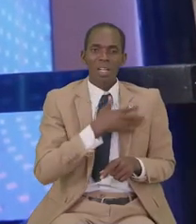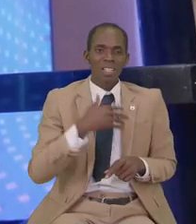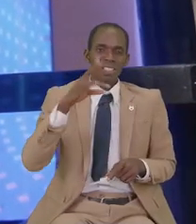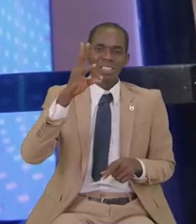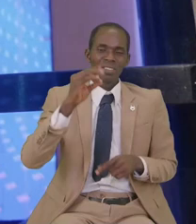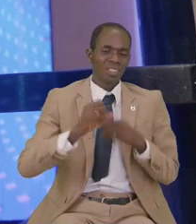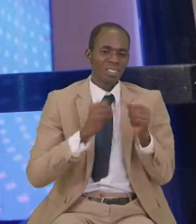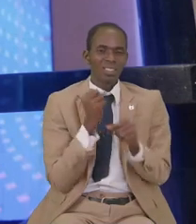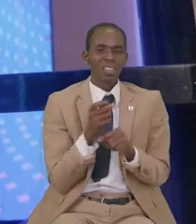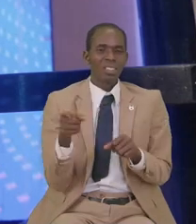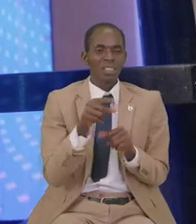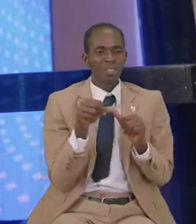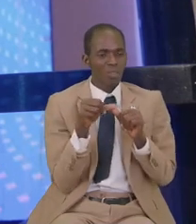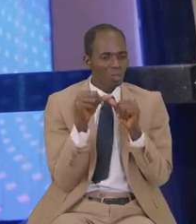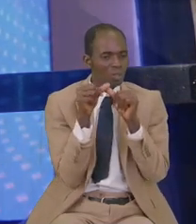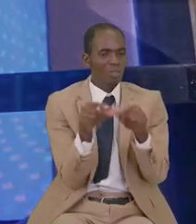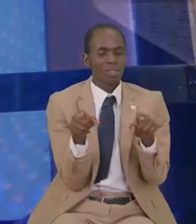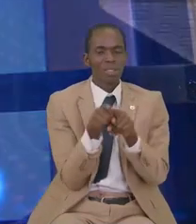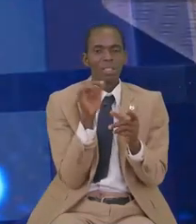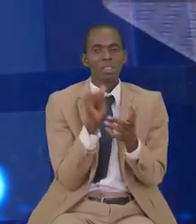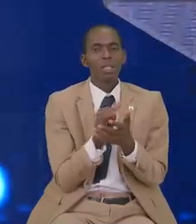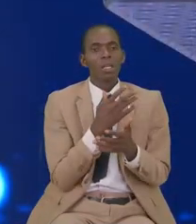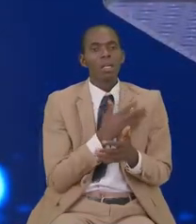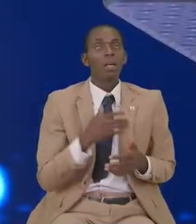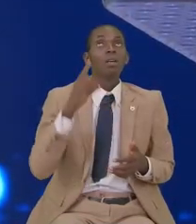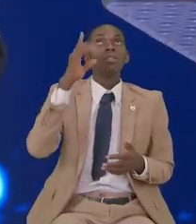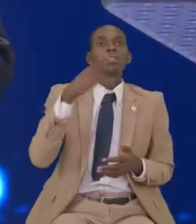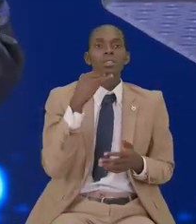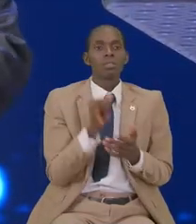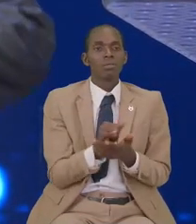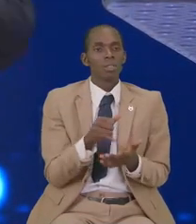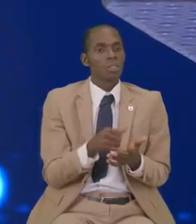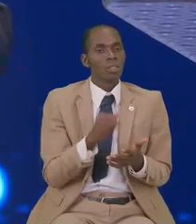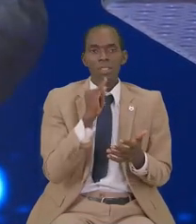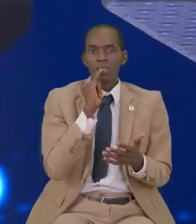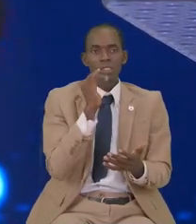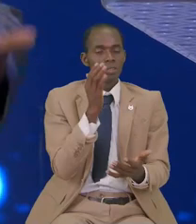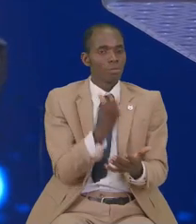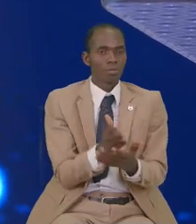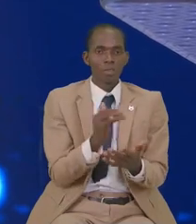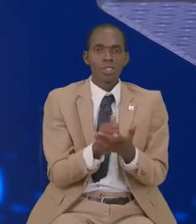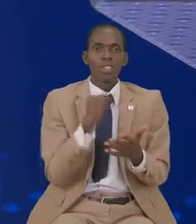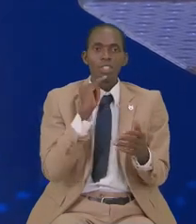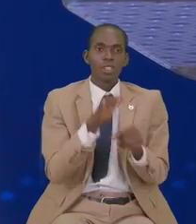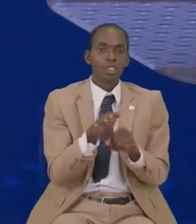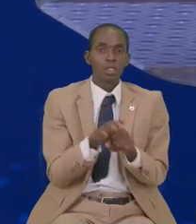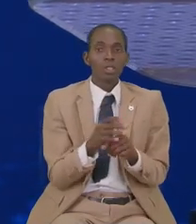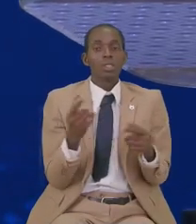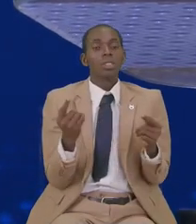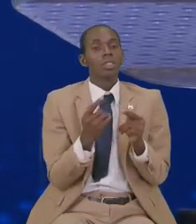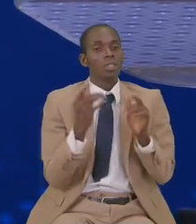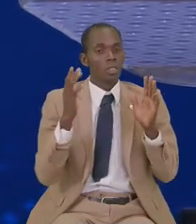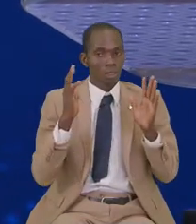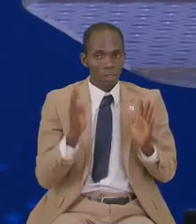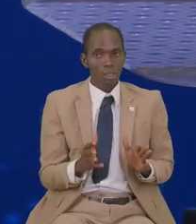continued like that. And God said, enough. You see, a sinner can go on sinning and sinning. One day God will